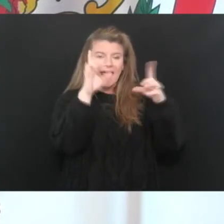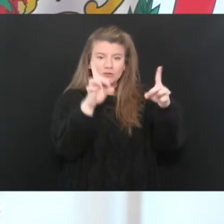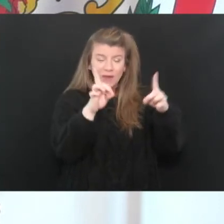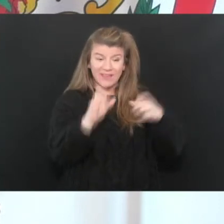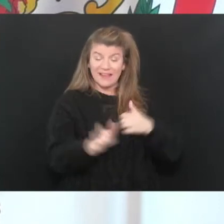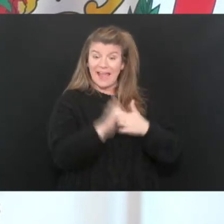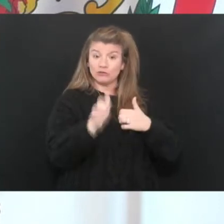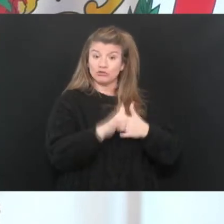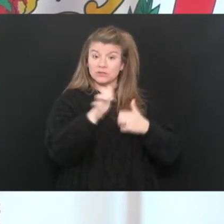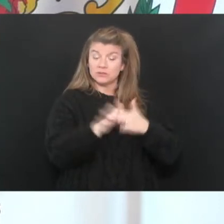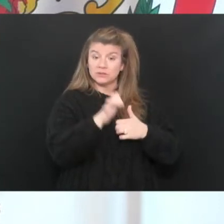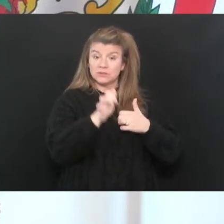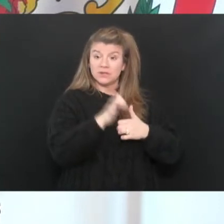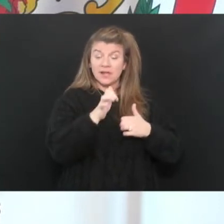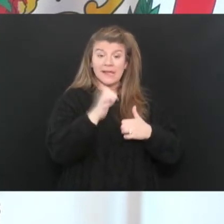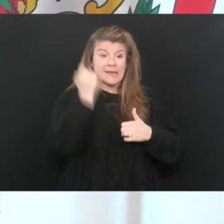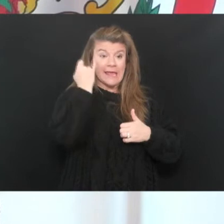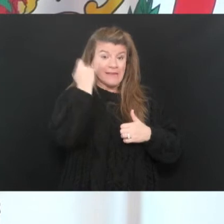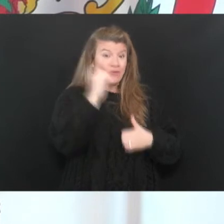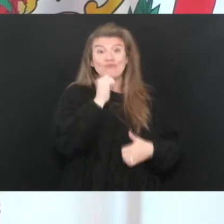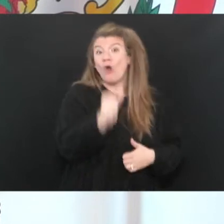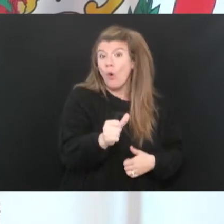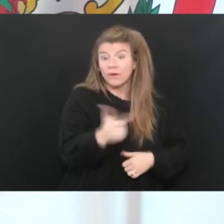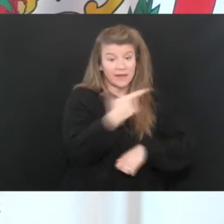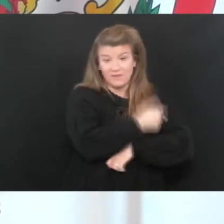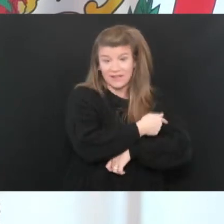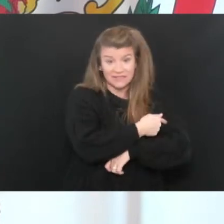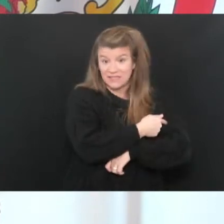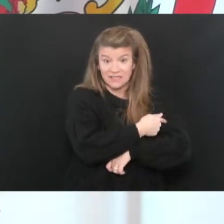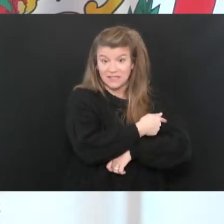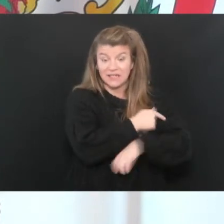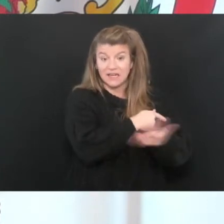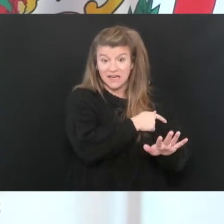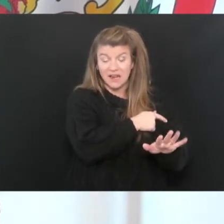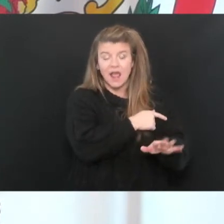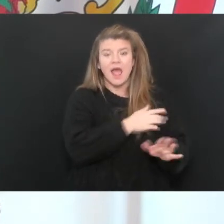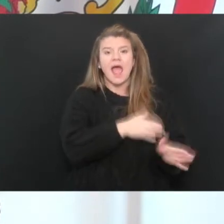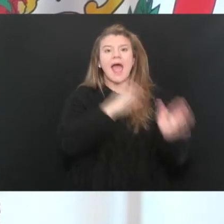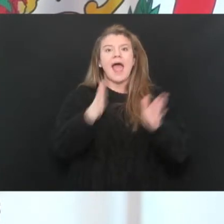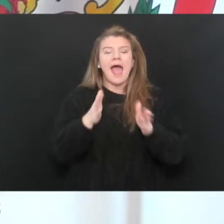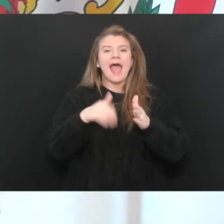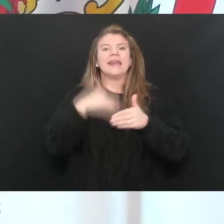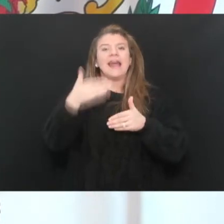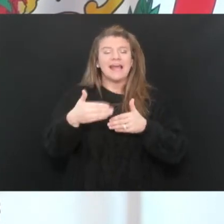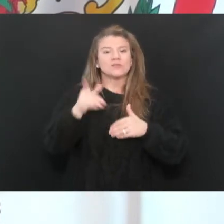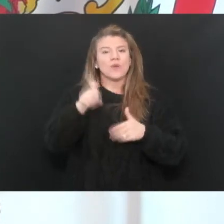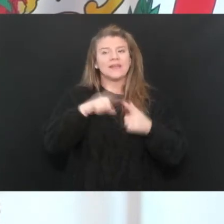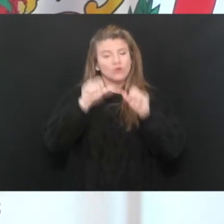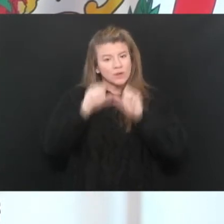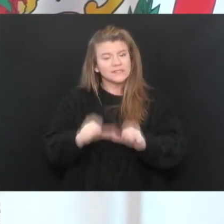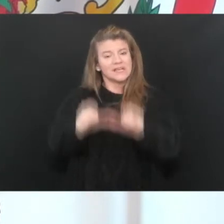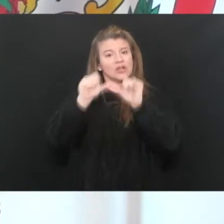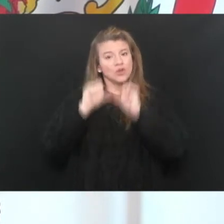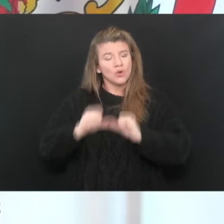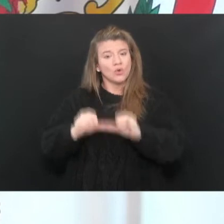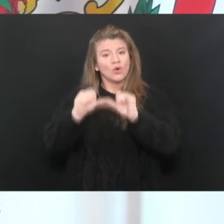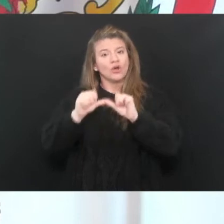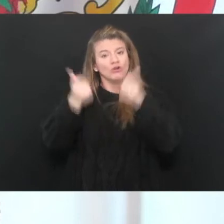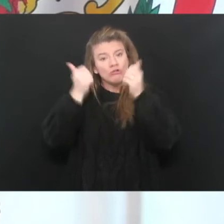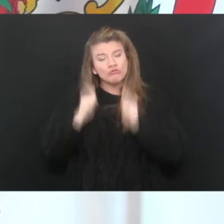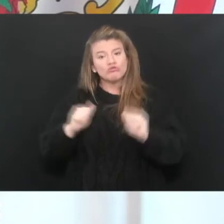dangers of them not taking the vaccine. And then absolutely we need to continue